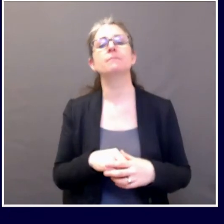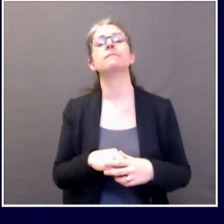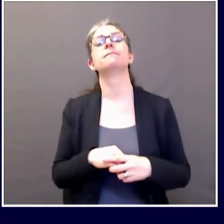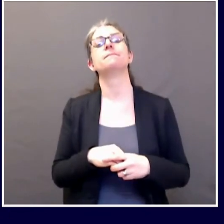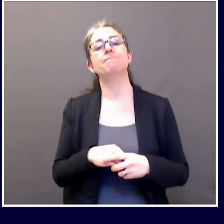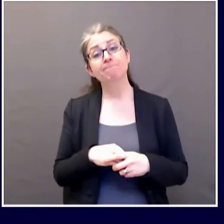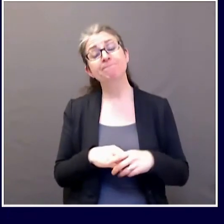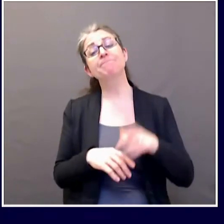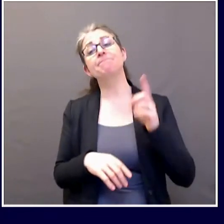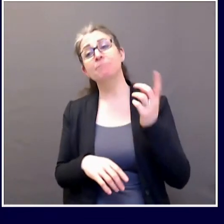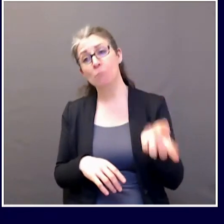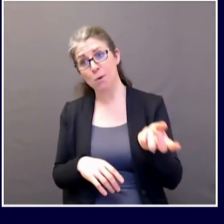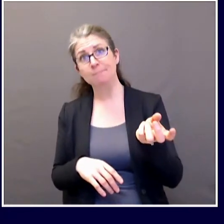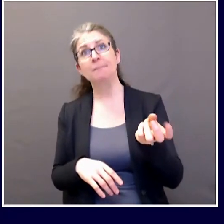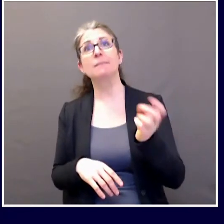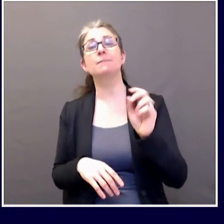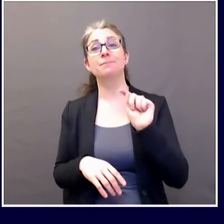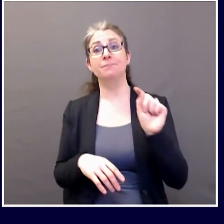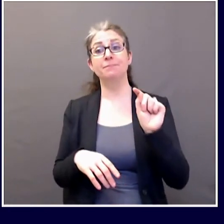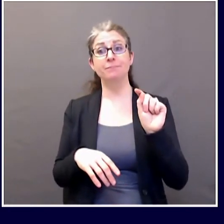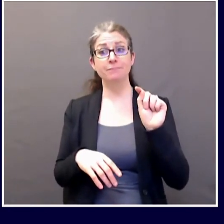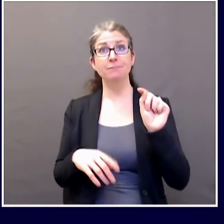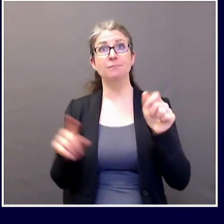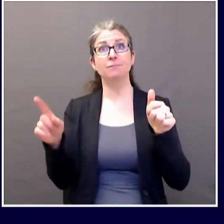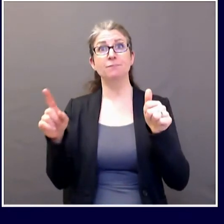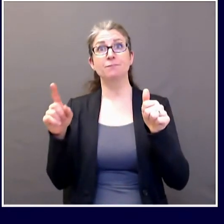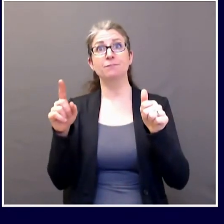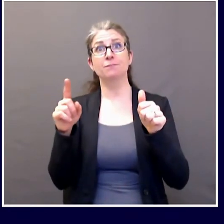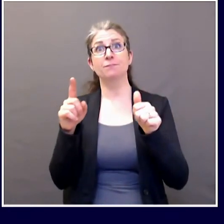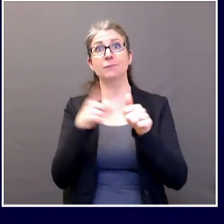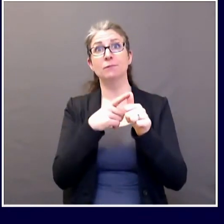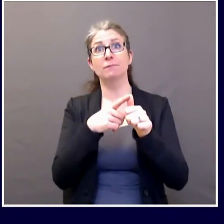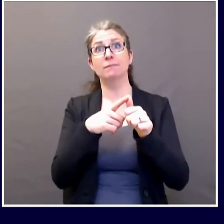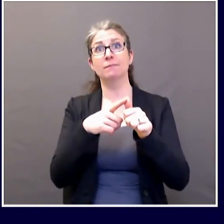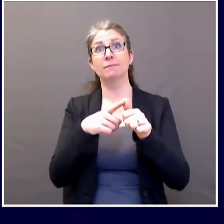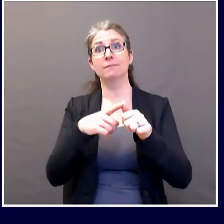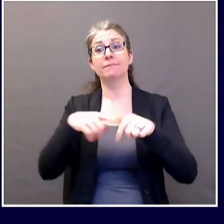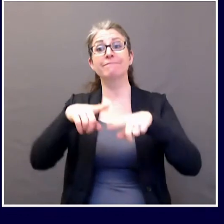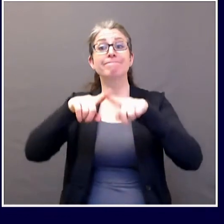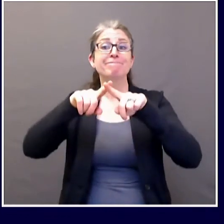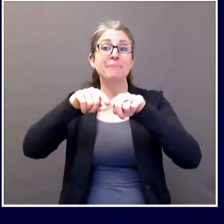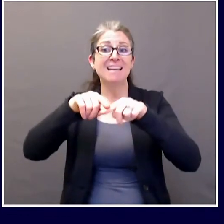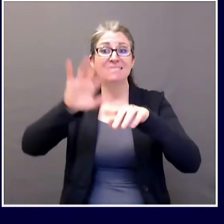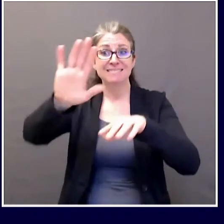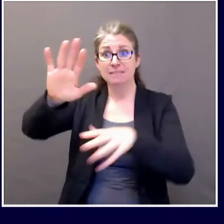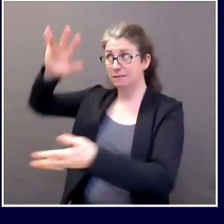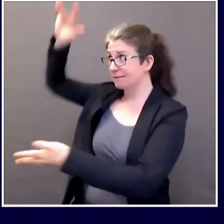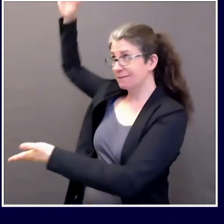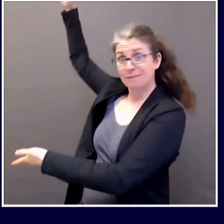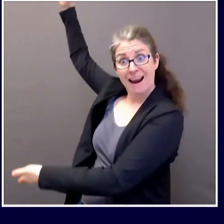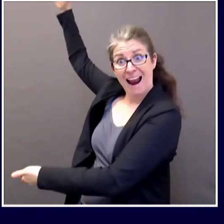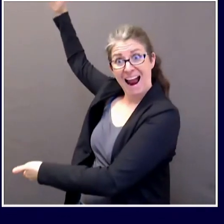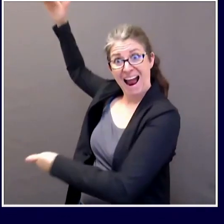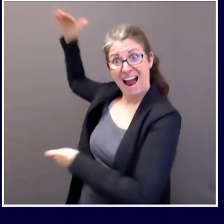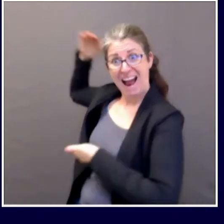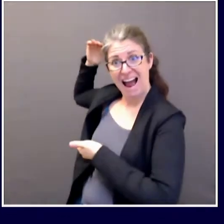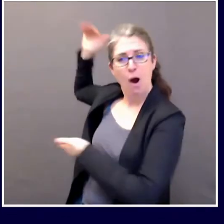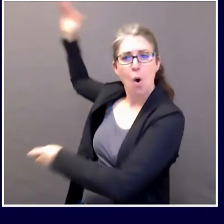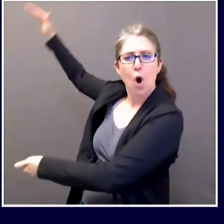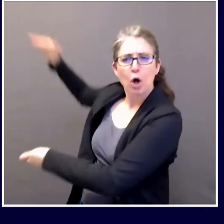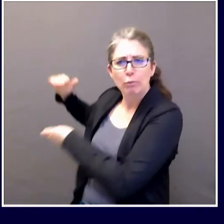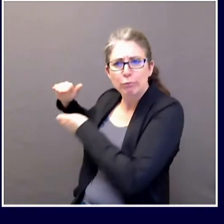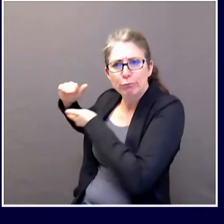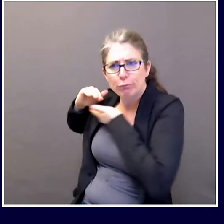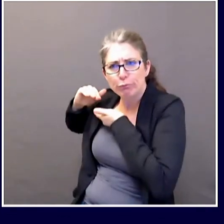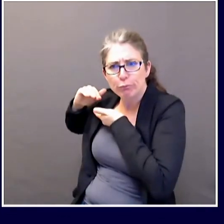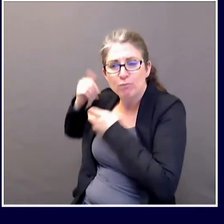where supply governs the speed with which we can move to other groups to offer vaccinations to. And although we are